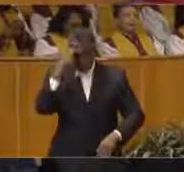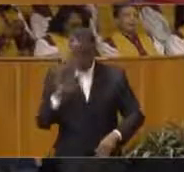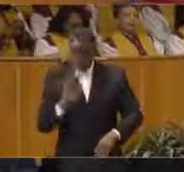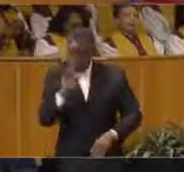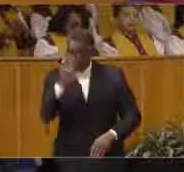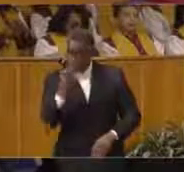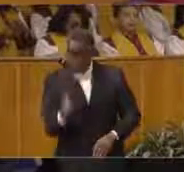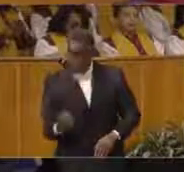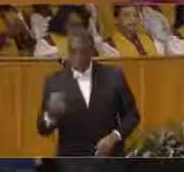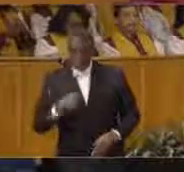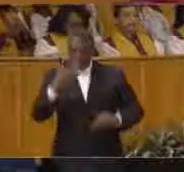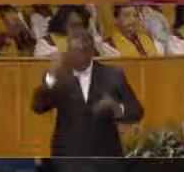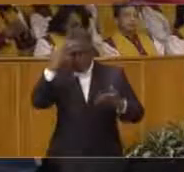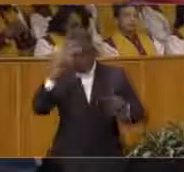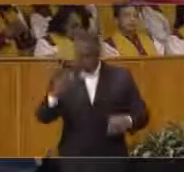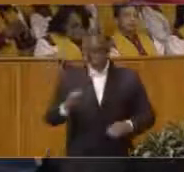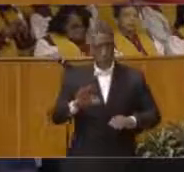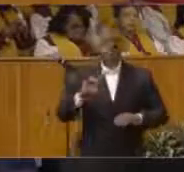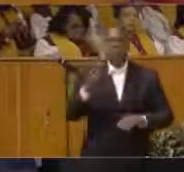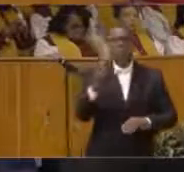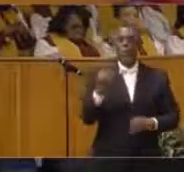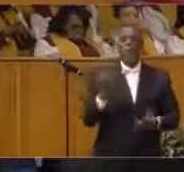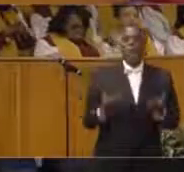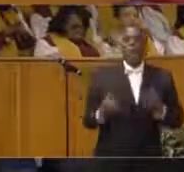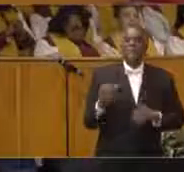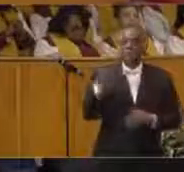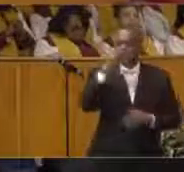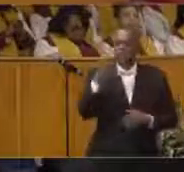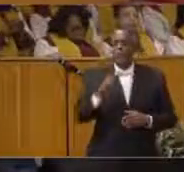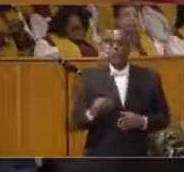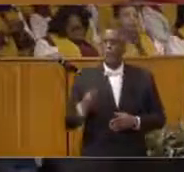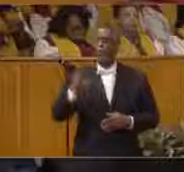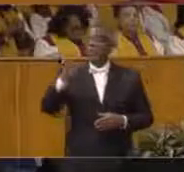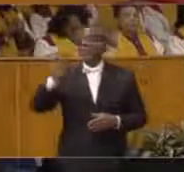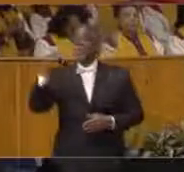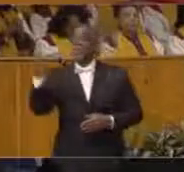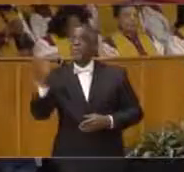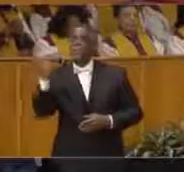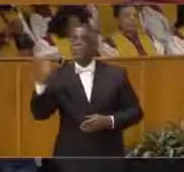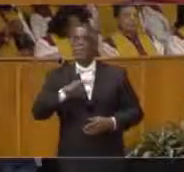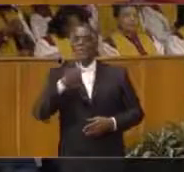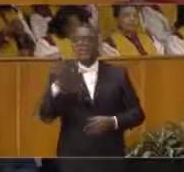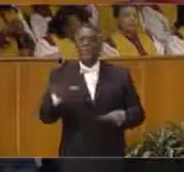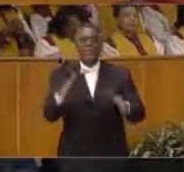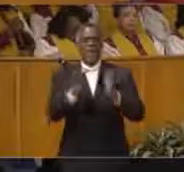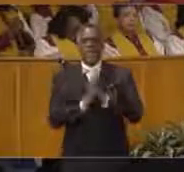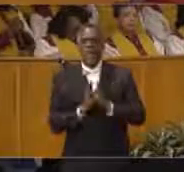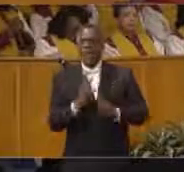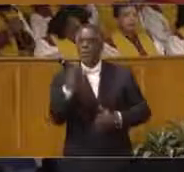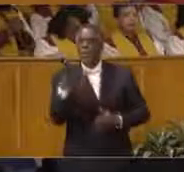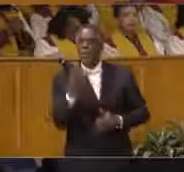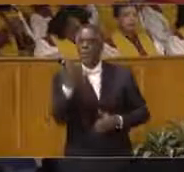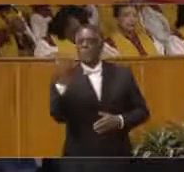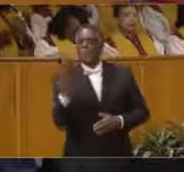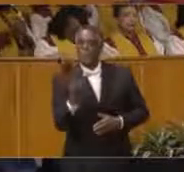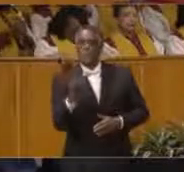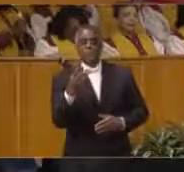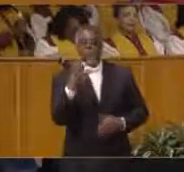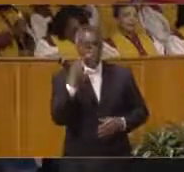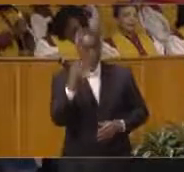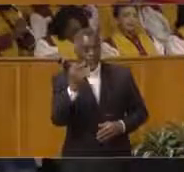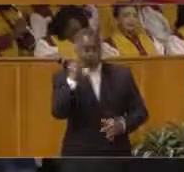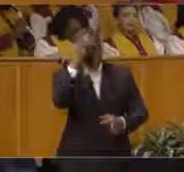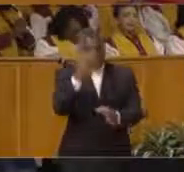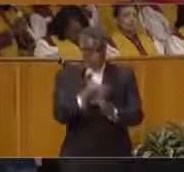be. We don't know it. Nobody here searches your W-2. We will never ask for your W-2 to find out whether you are faithful in giving or